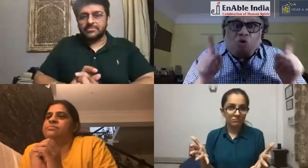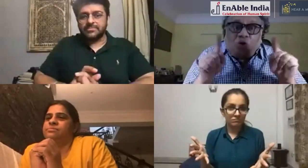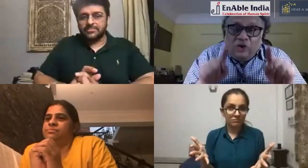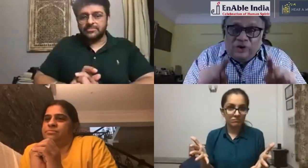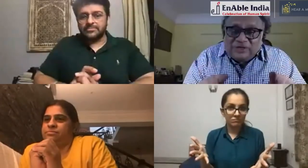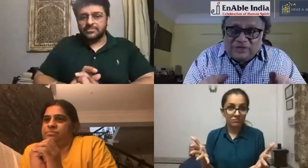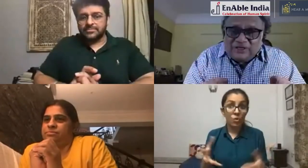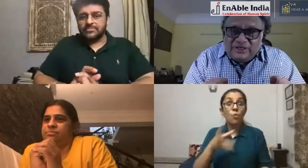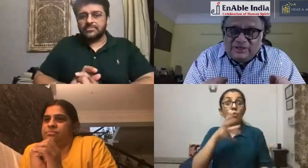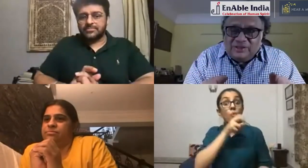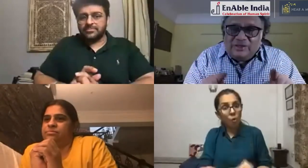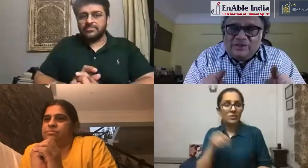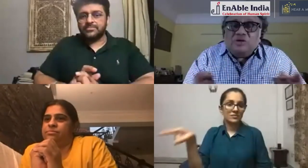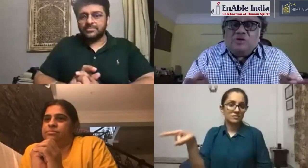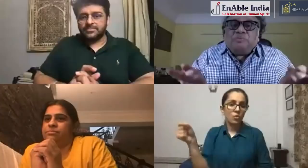Old